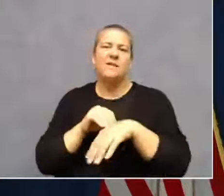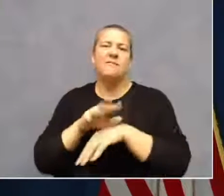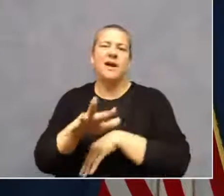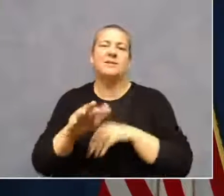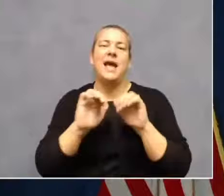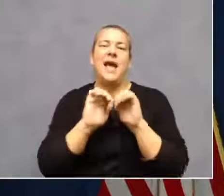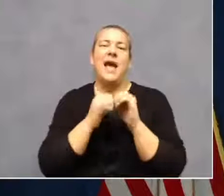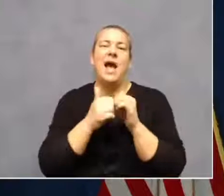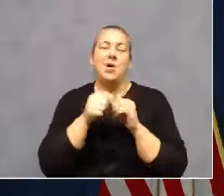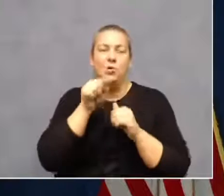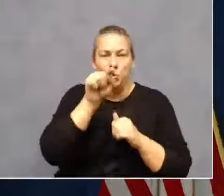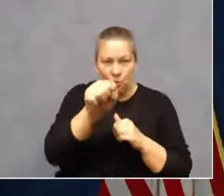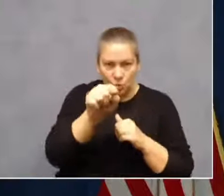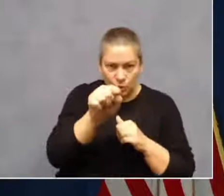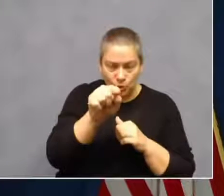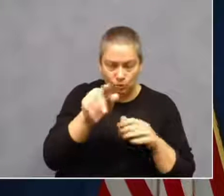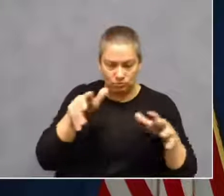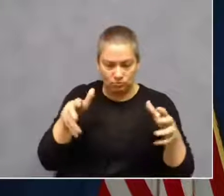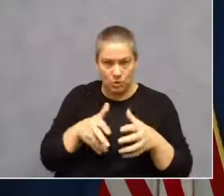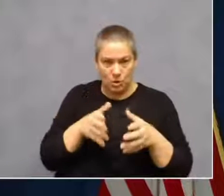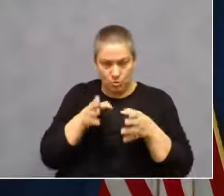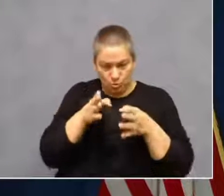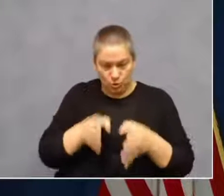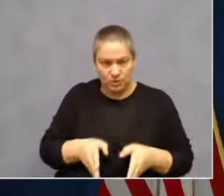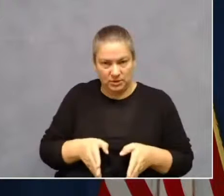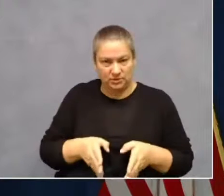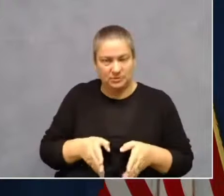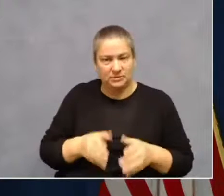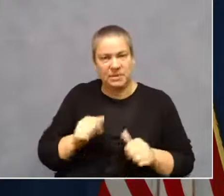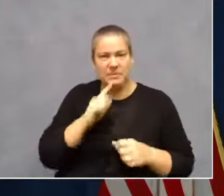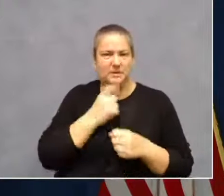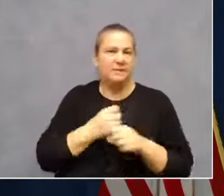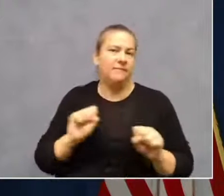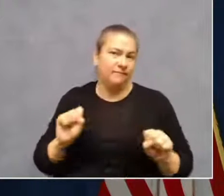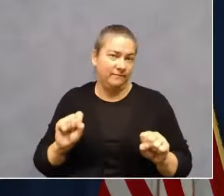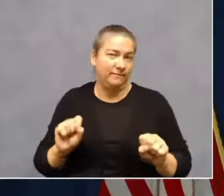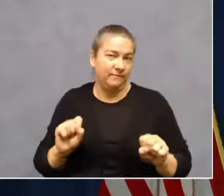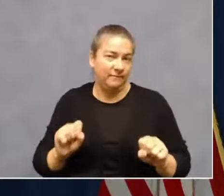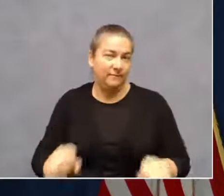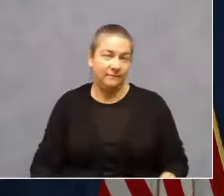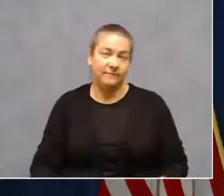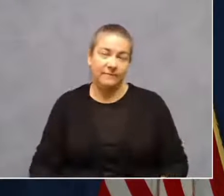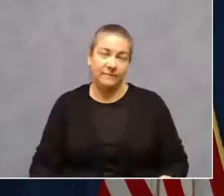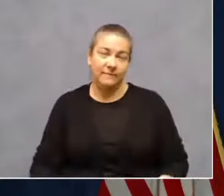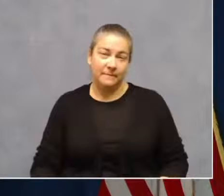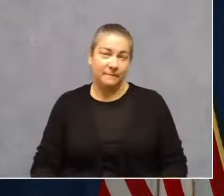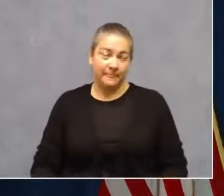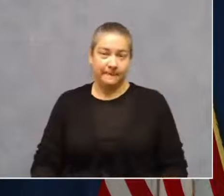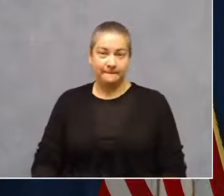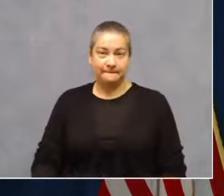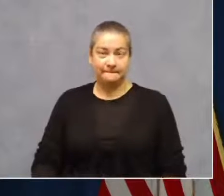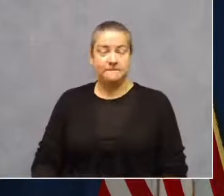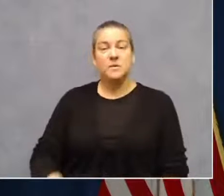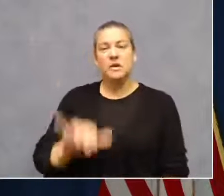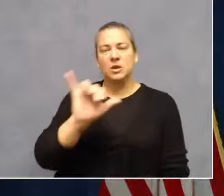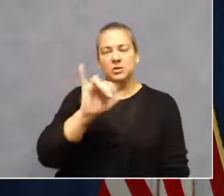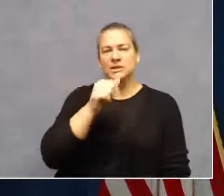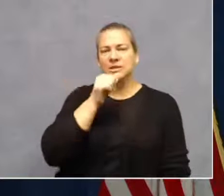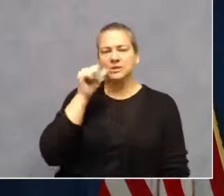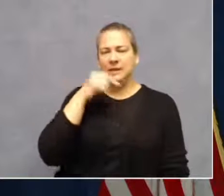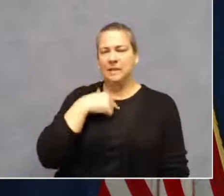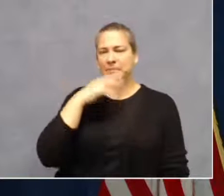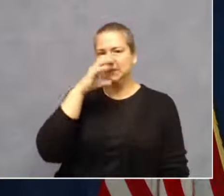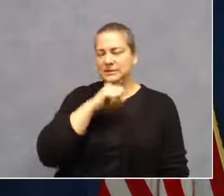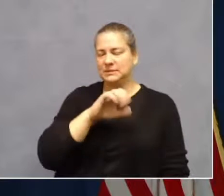an individual can stay safe. I also missed yesterday. There